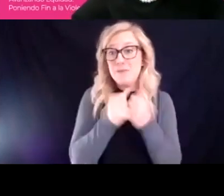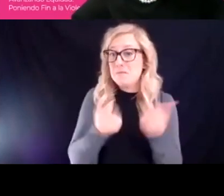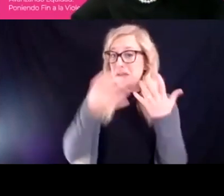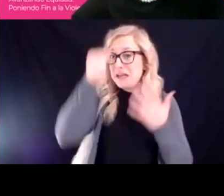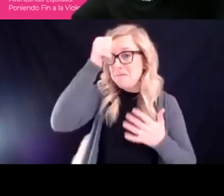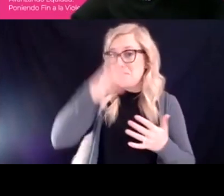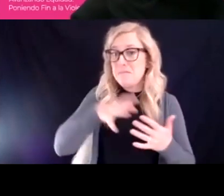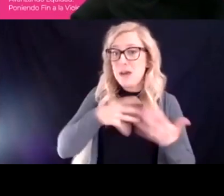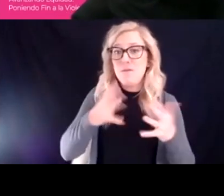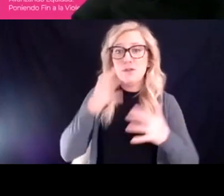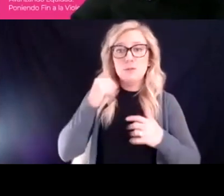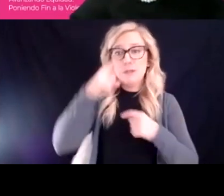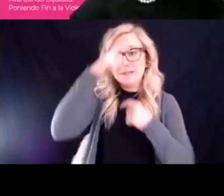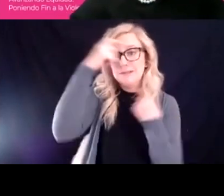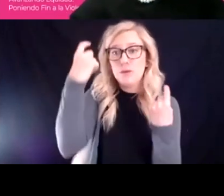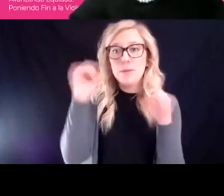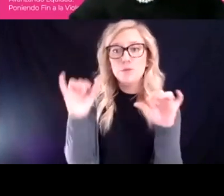traumatized as well.